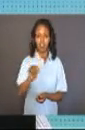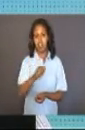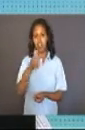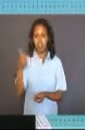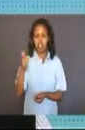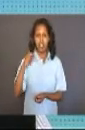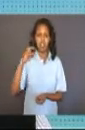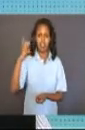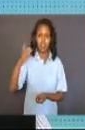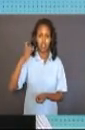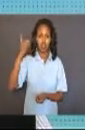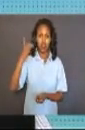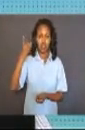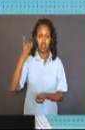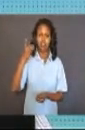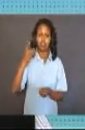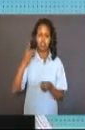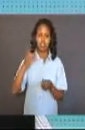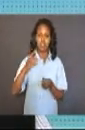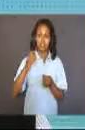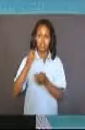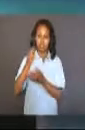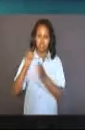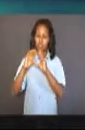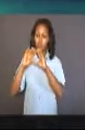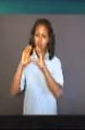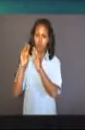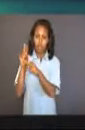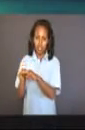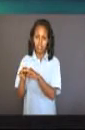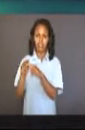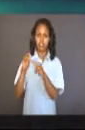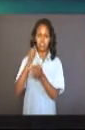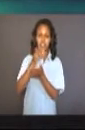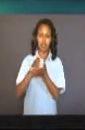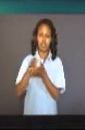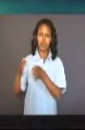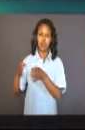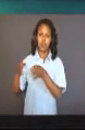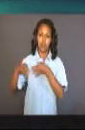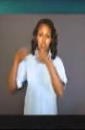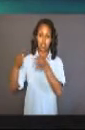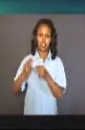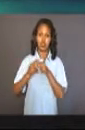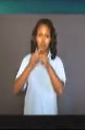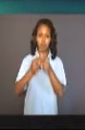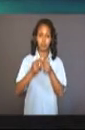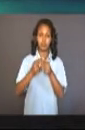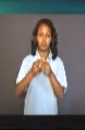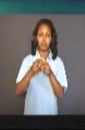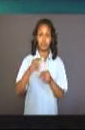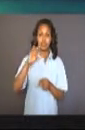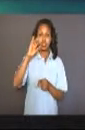other naturally occurring semiconductors. We call them